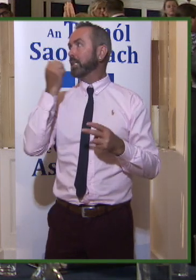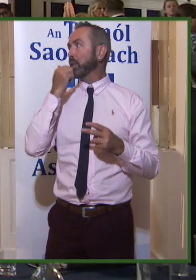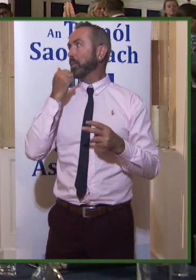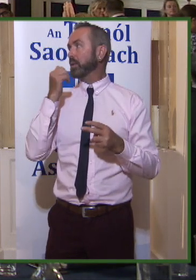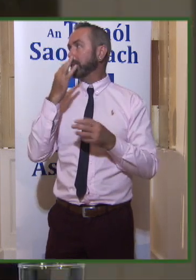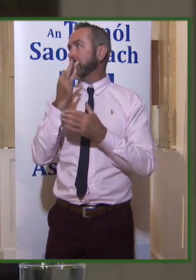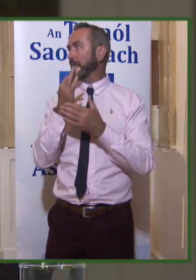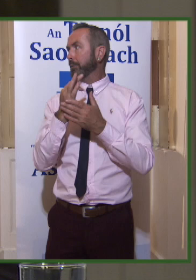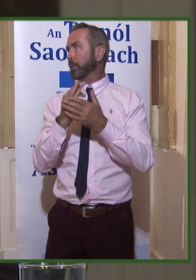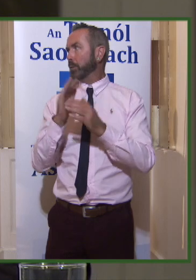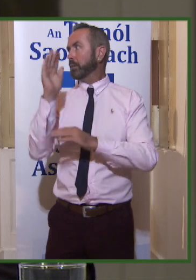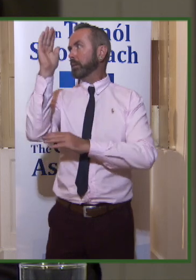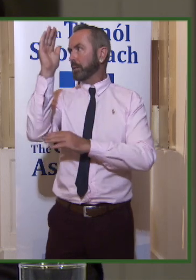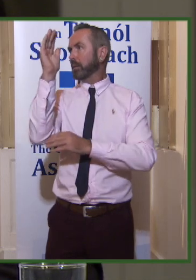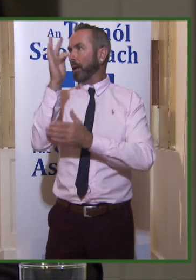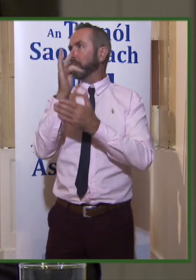we'll give our number out first.